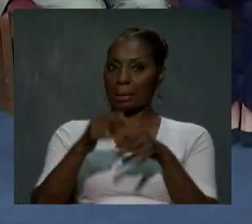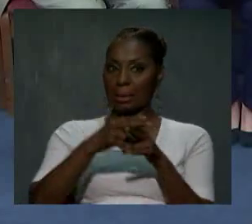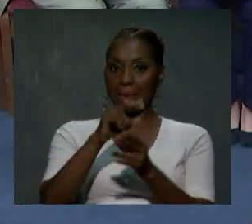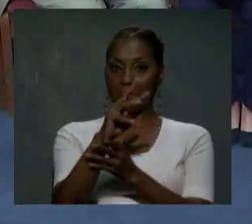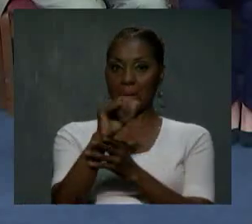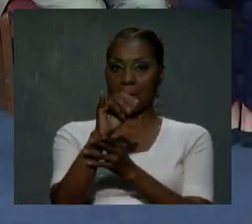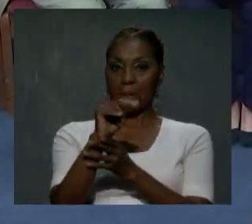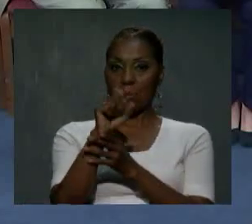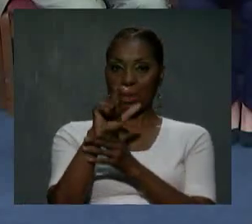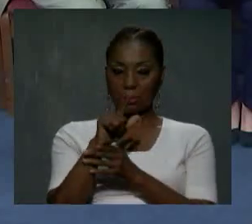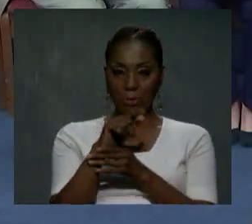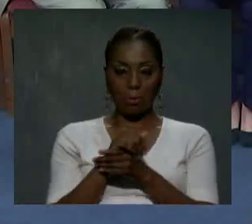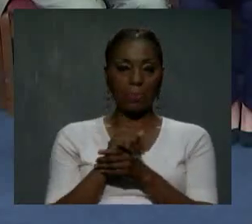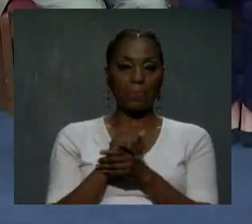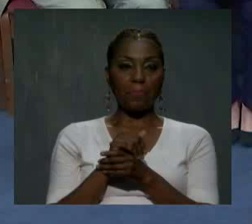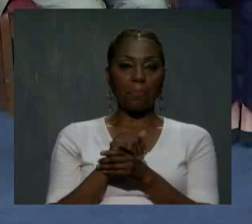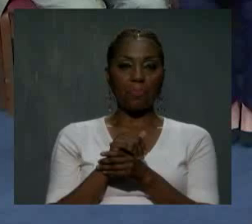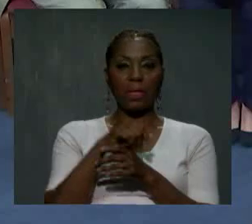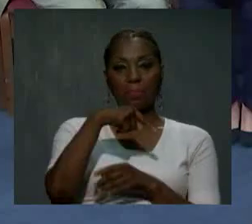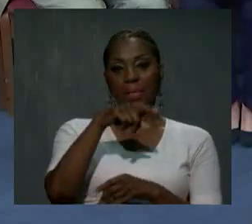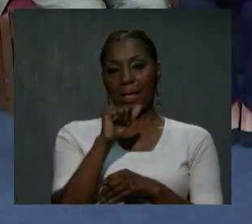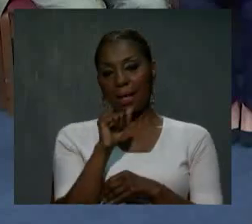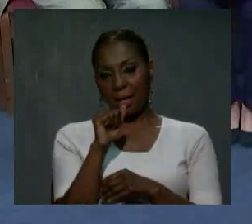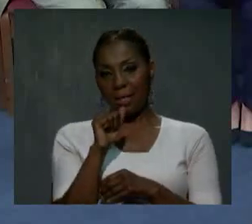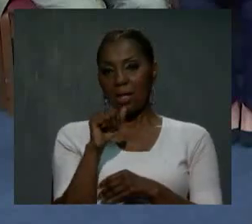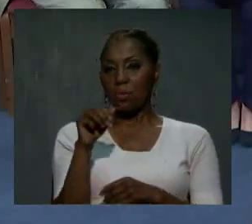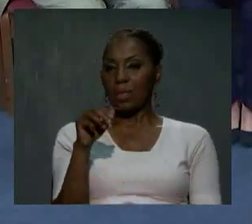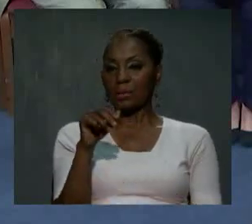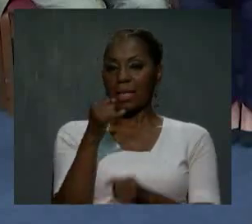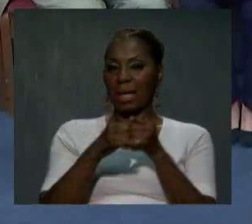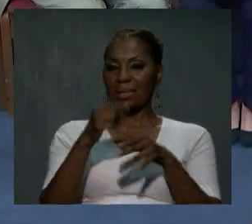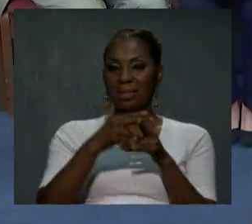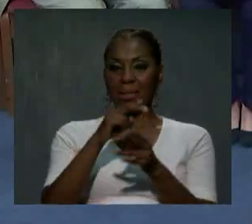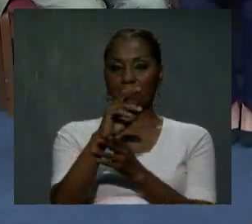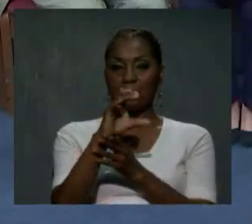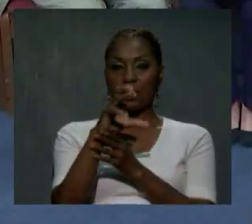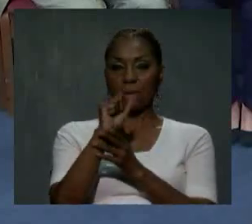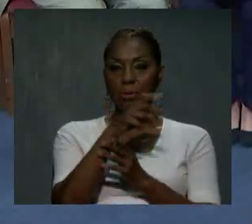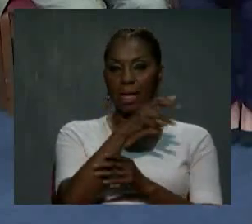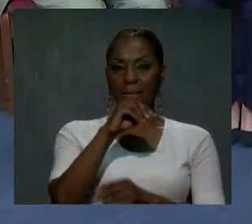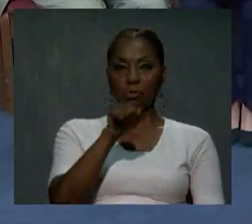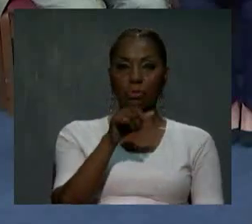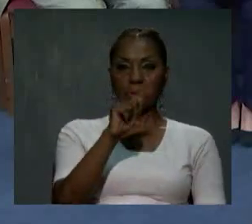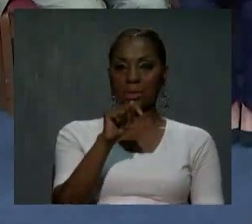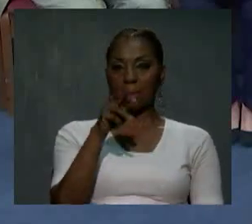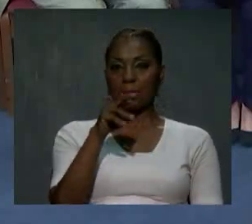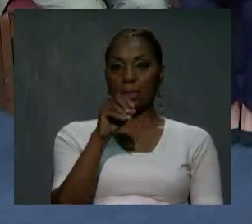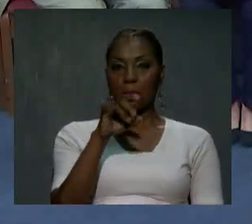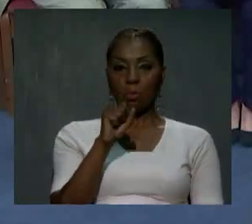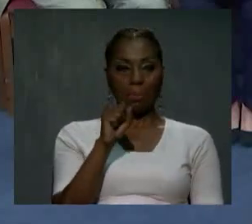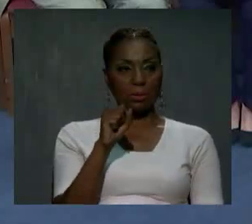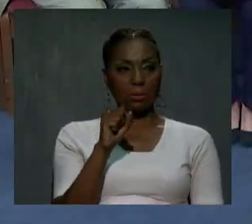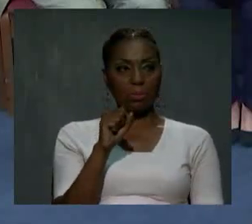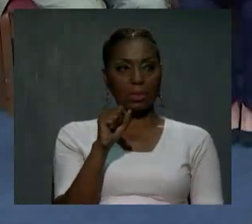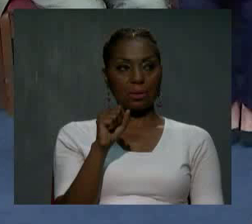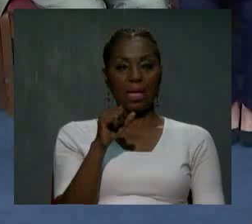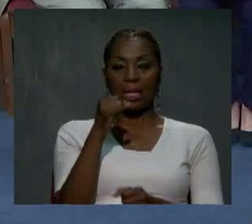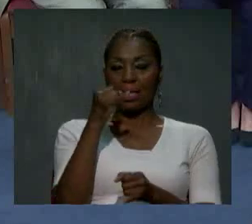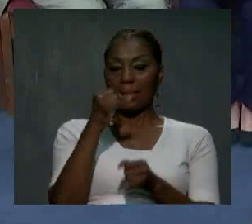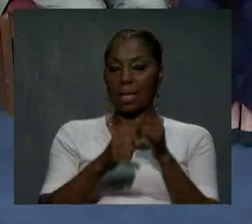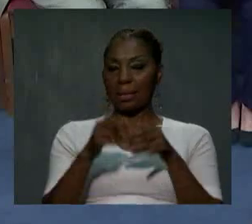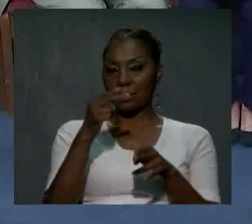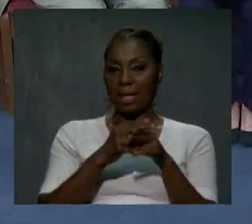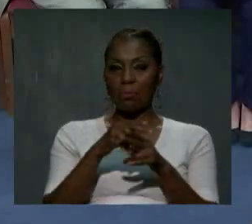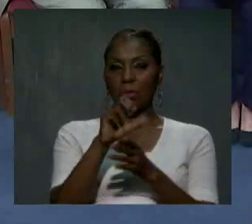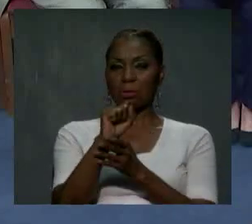was Matt Terravest. Pulaski Academy was Randy Curtis. And Jyoti Robinson is Chris Swatty. So all those teachers